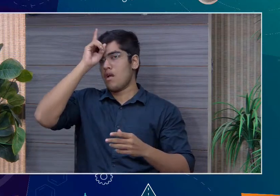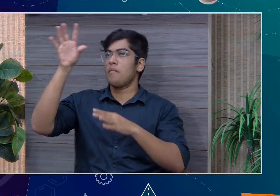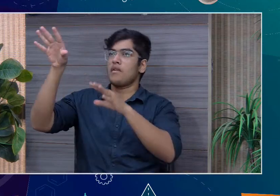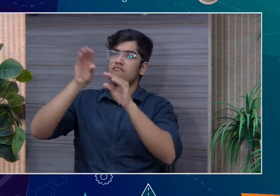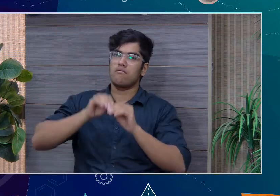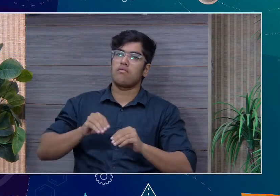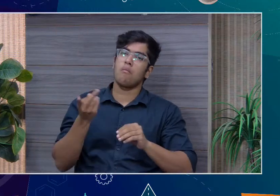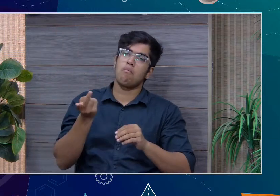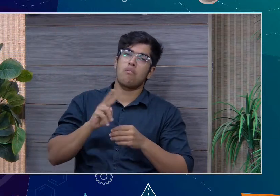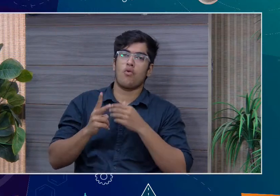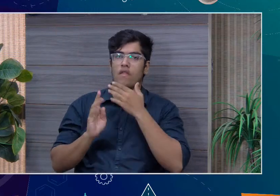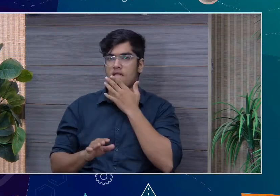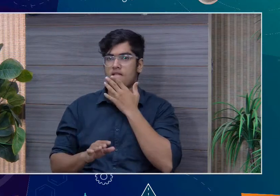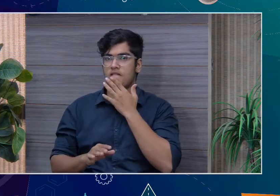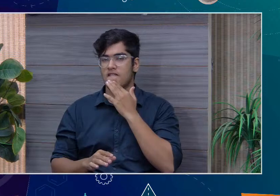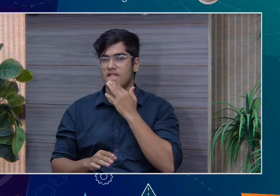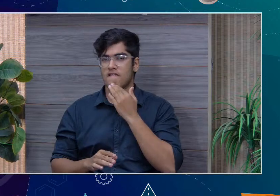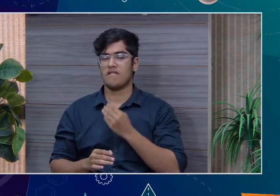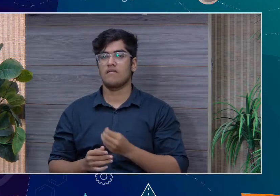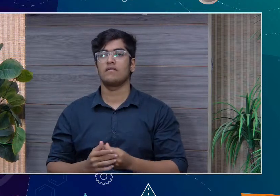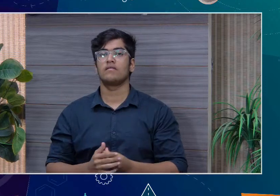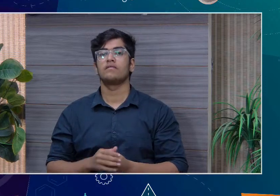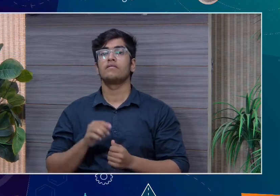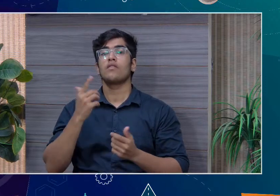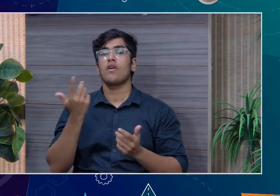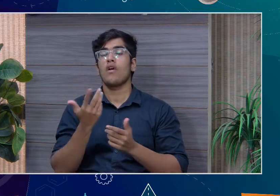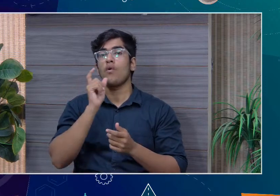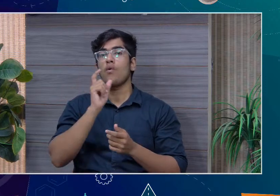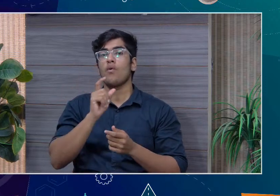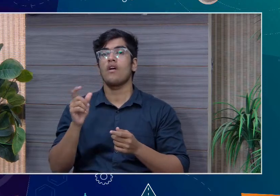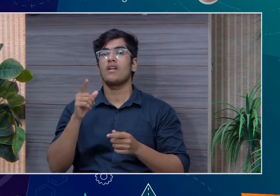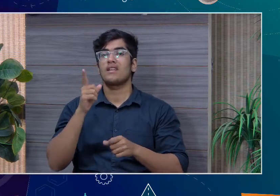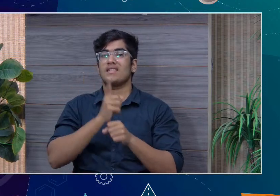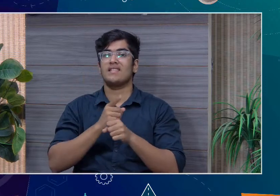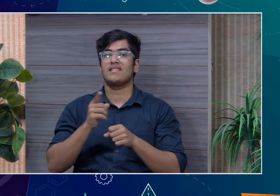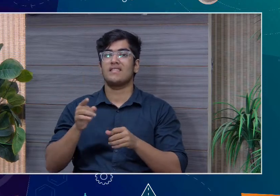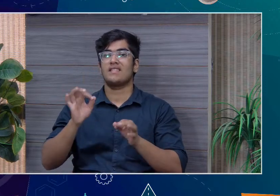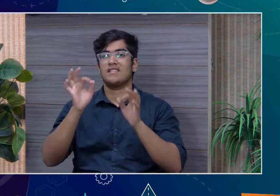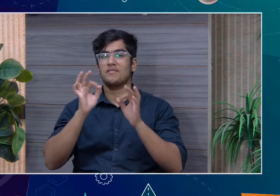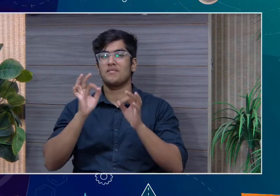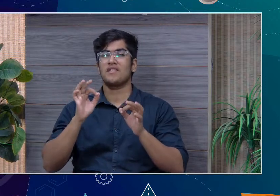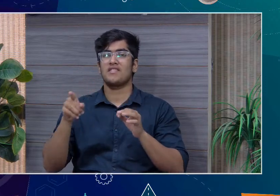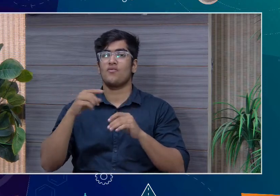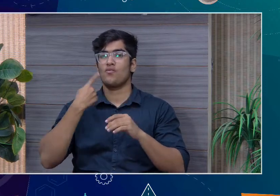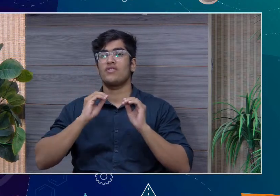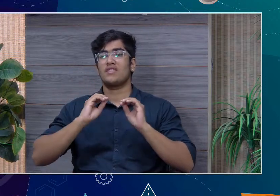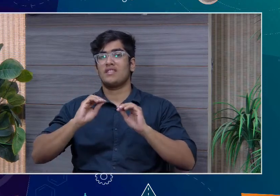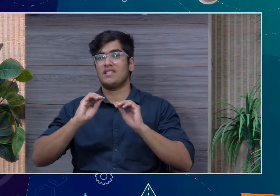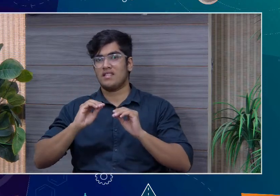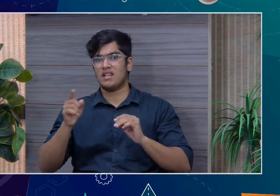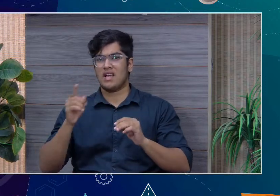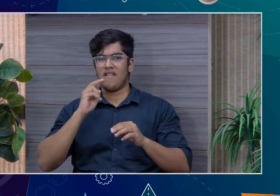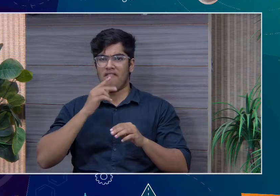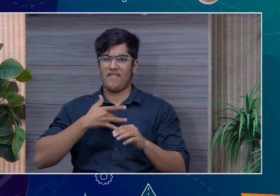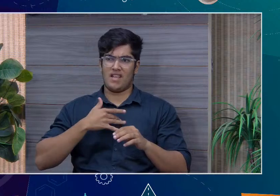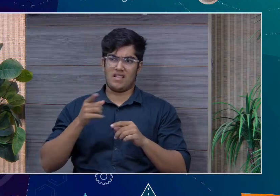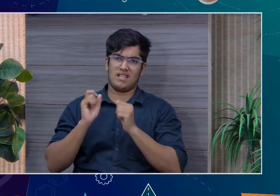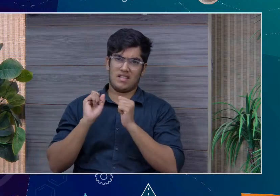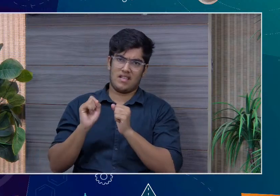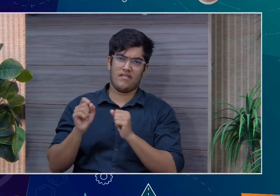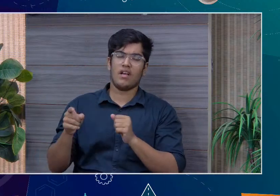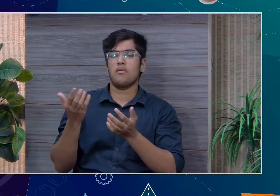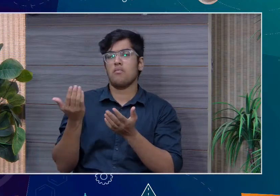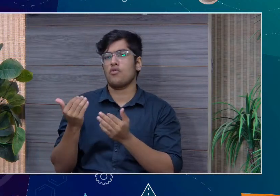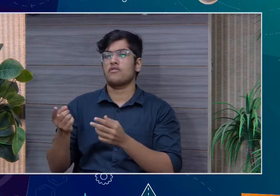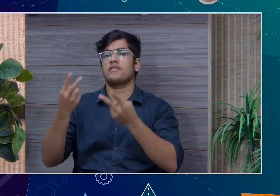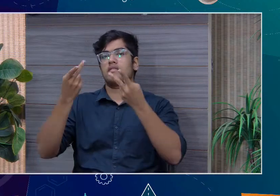the German translation. Okay. So those words which the teacher or the special educator feels are a little difficult to pronounce,